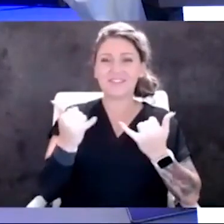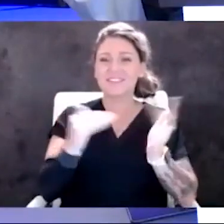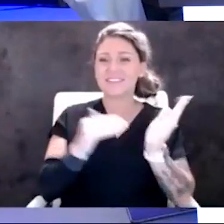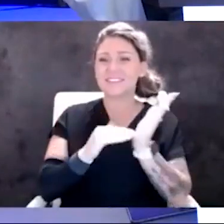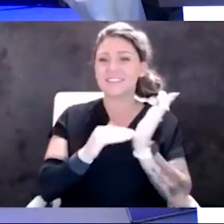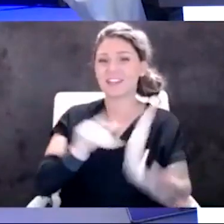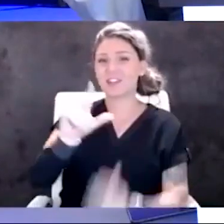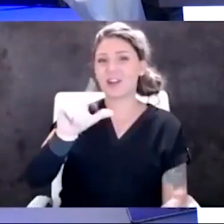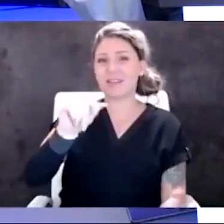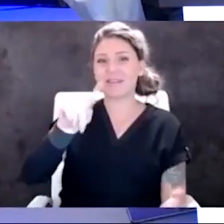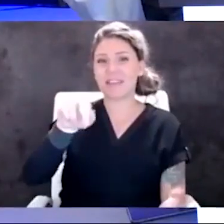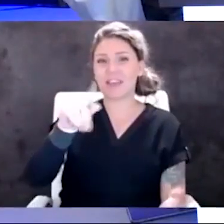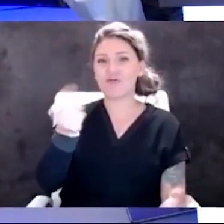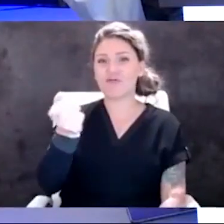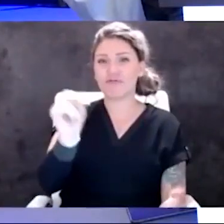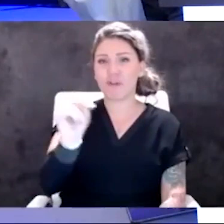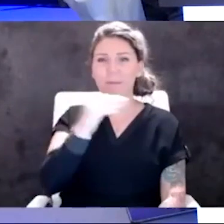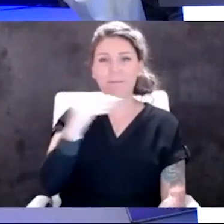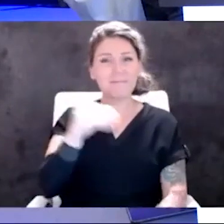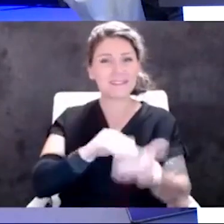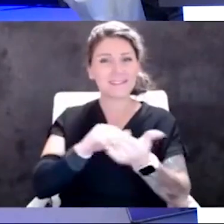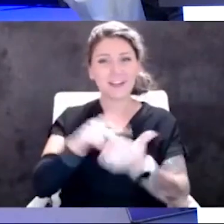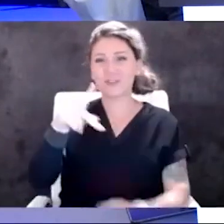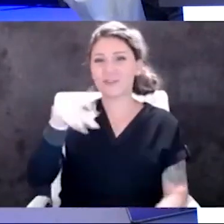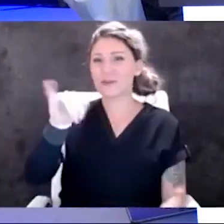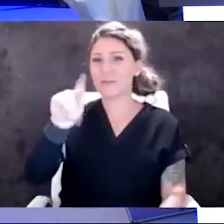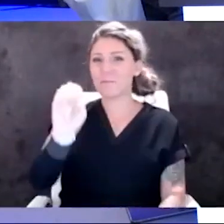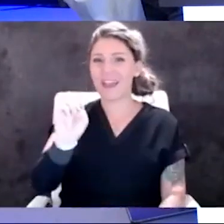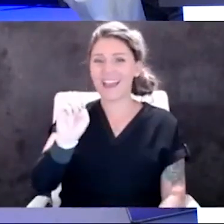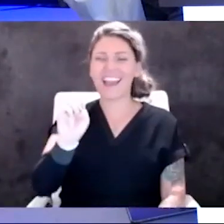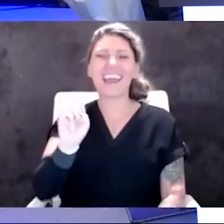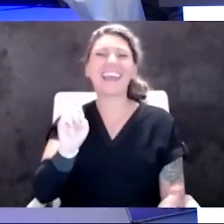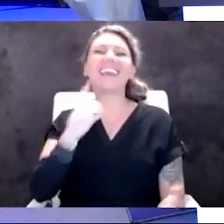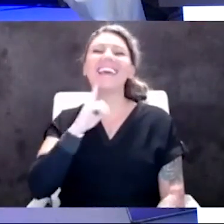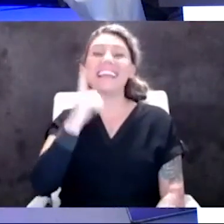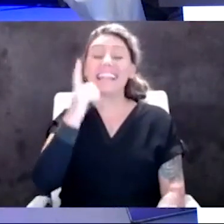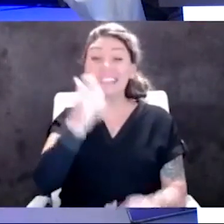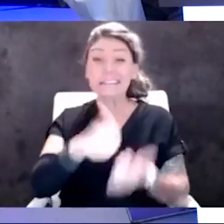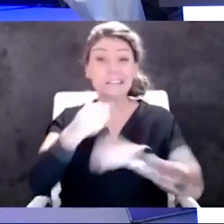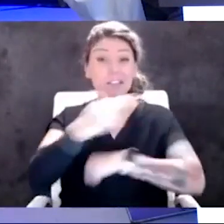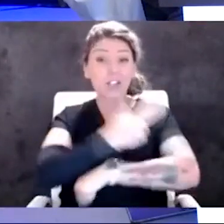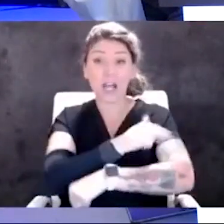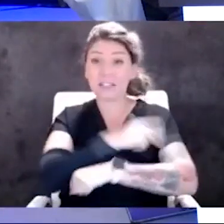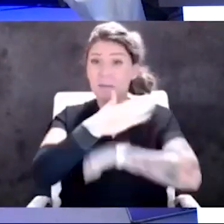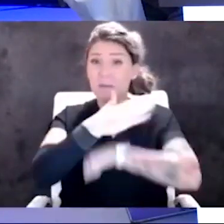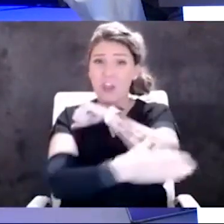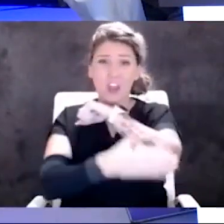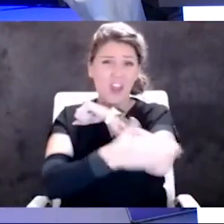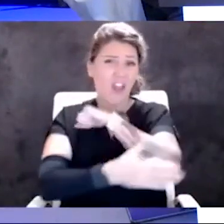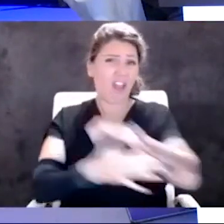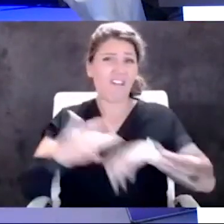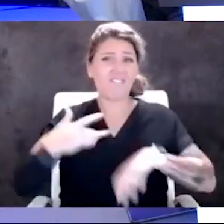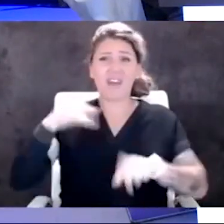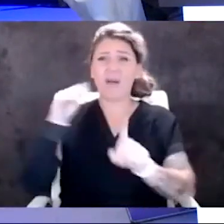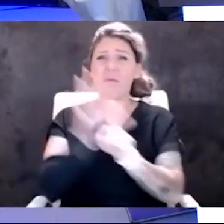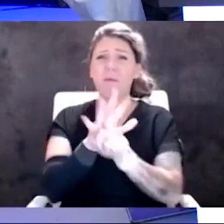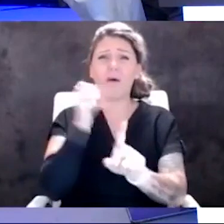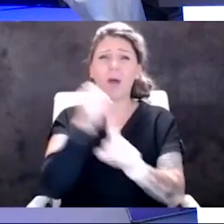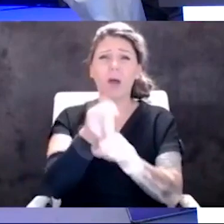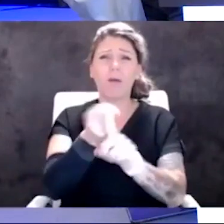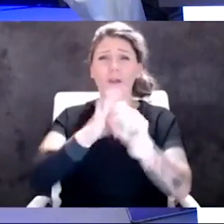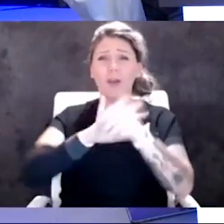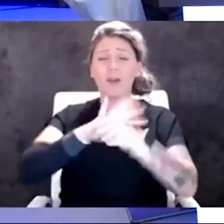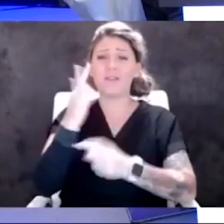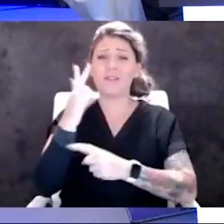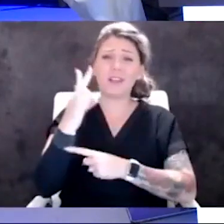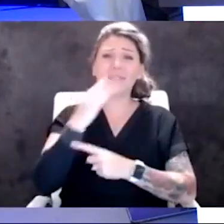as we introduced earlier in the program. Hey, every hospital in the country is feeling the effects of COVID-19. It's making it even harder to find